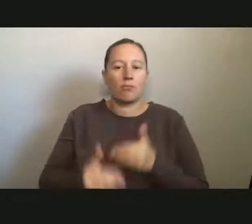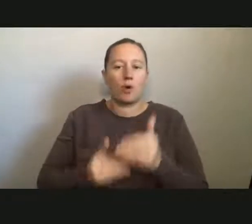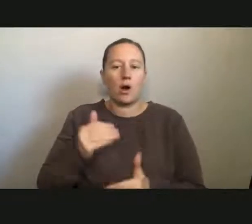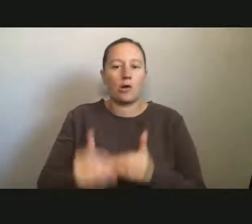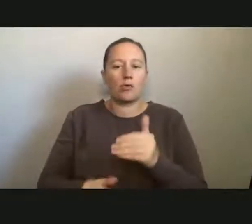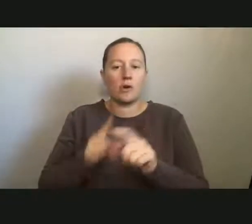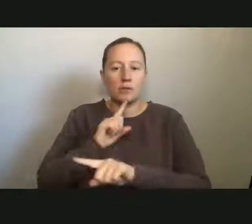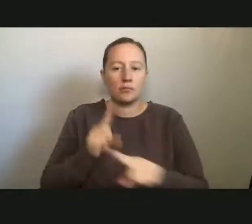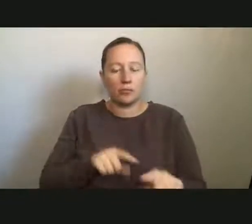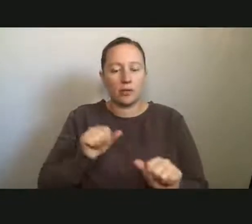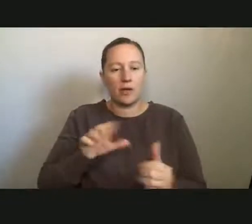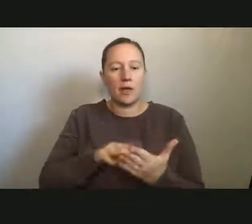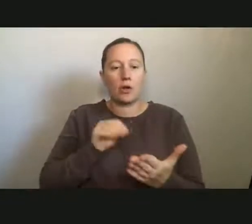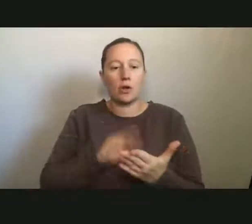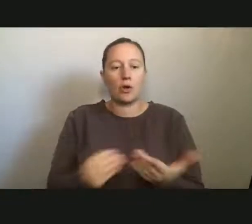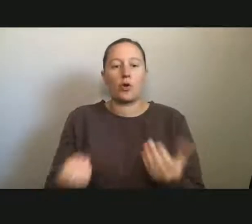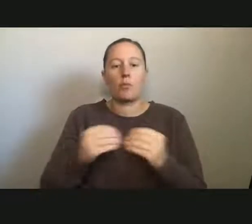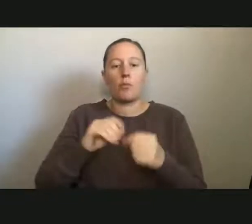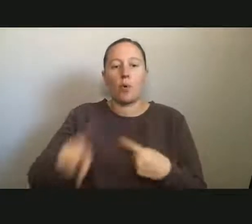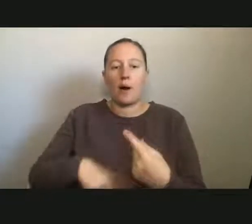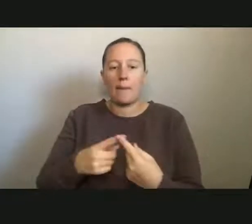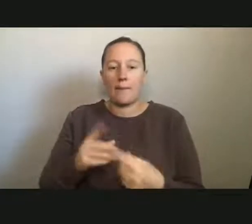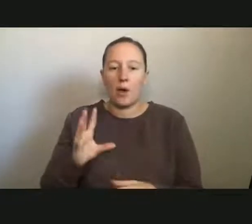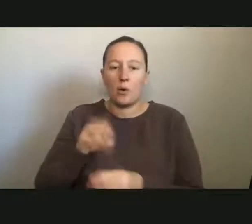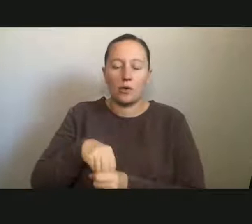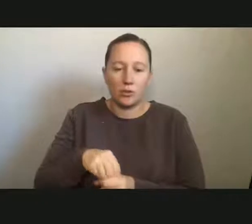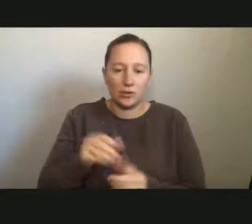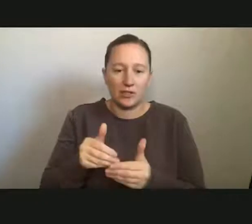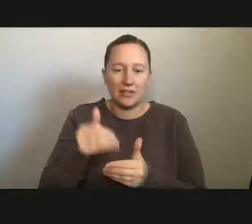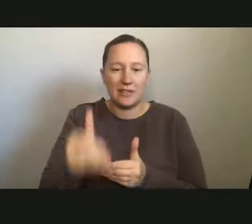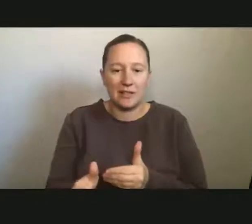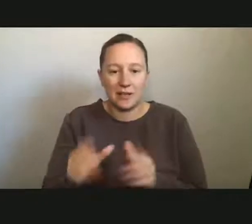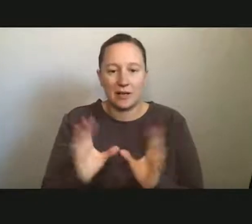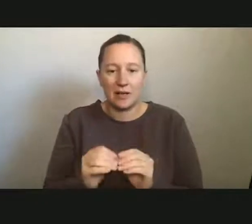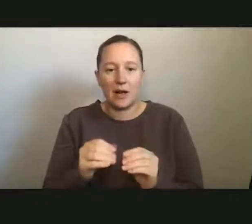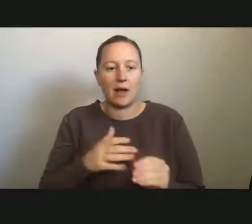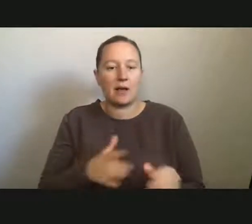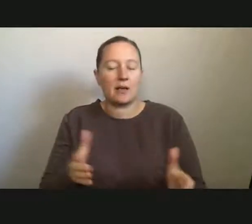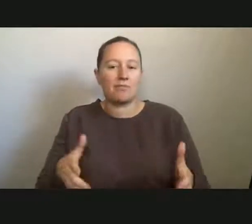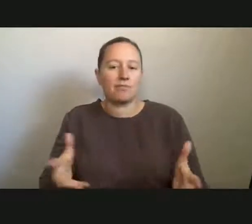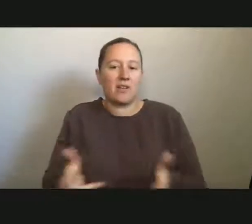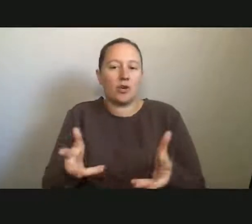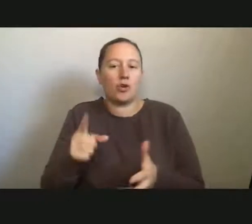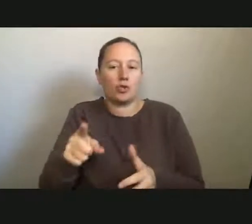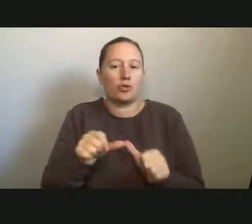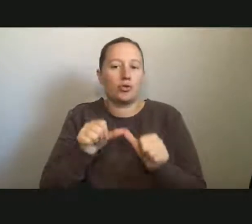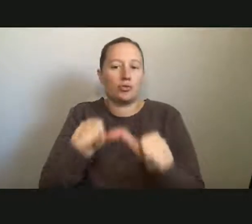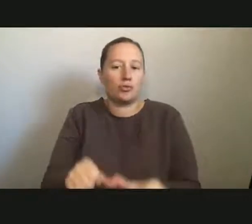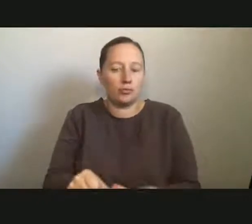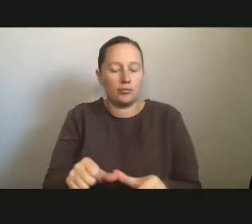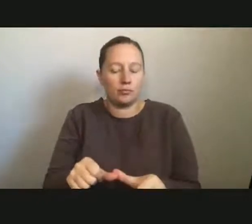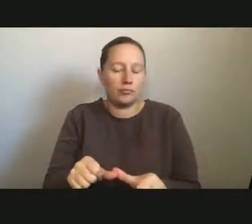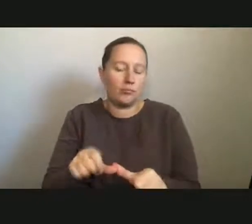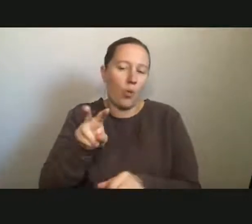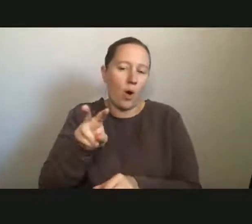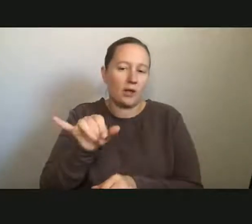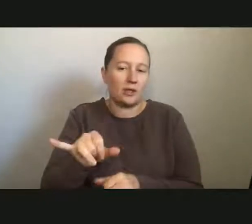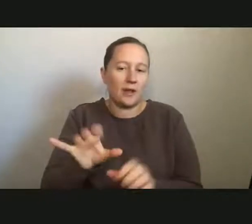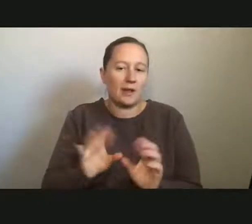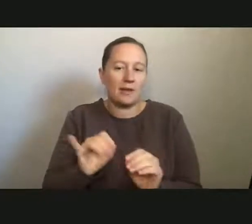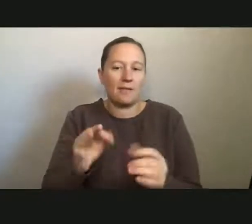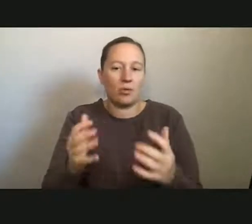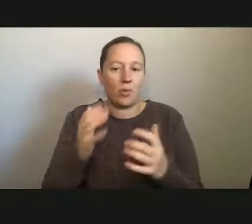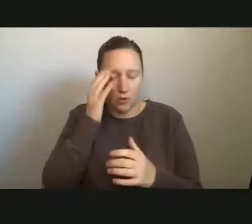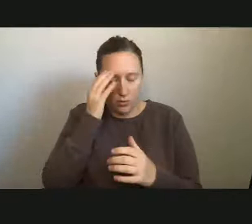lot more about inclusions in the next session. I encourage you to stick around and listen to that if you're interested in learning more